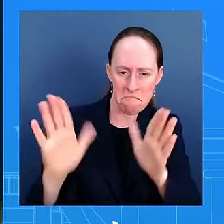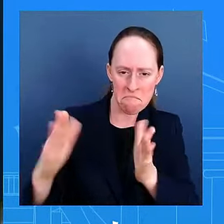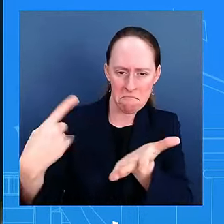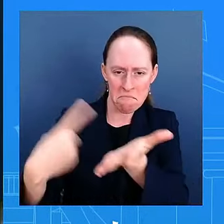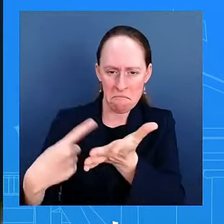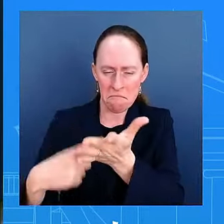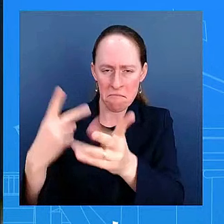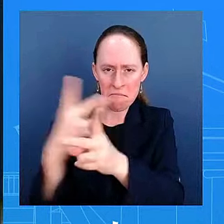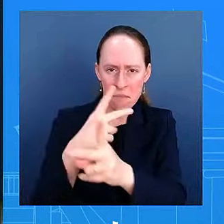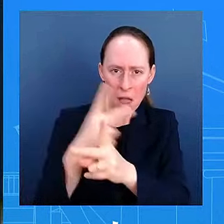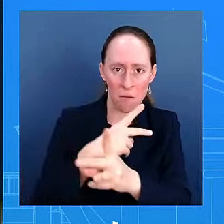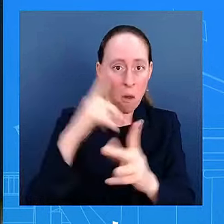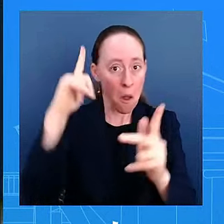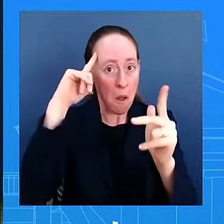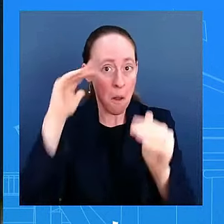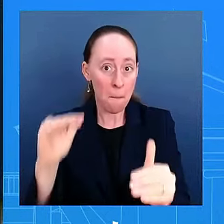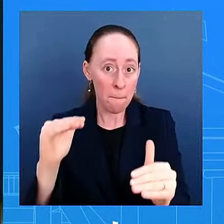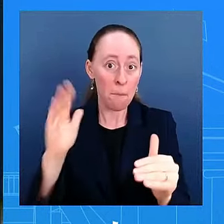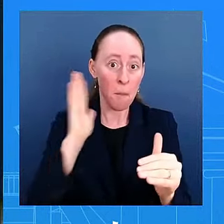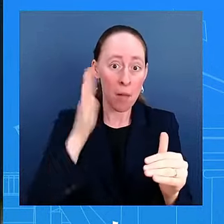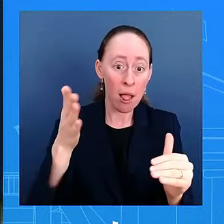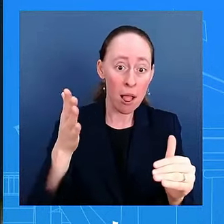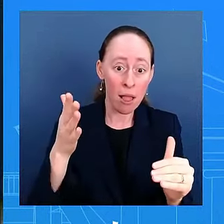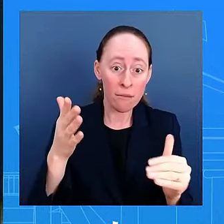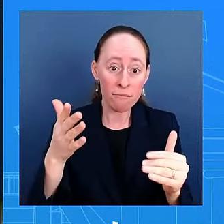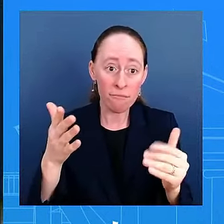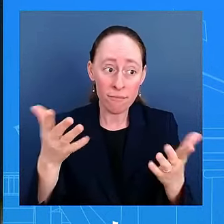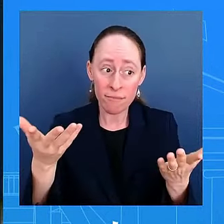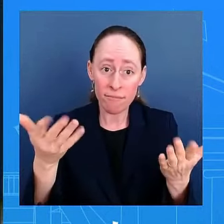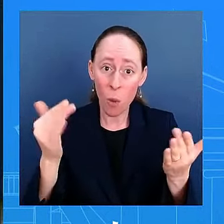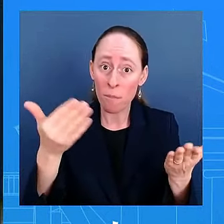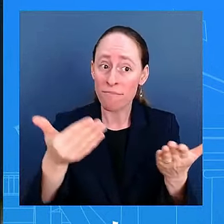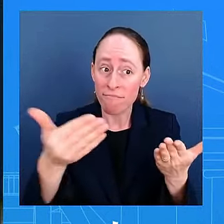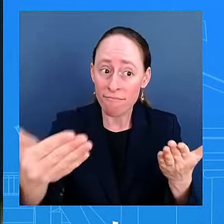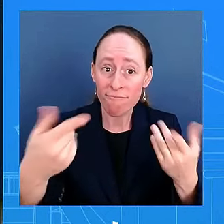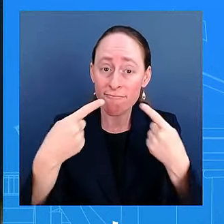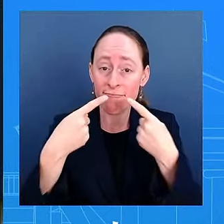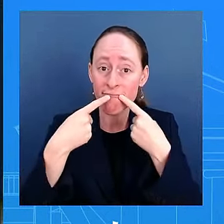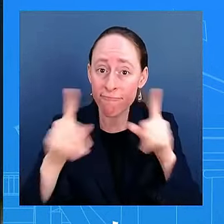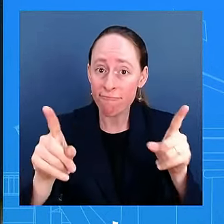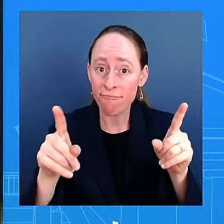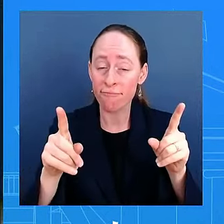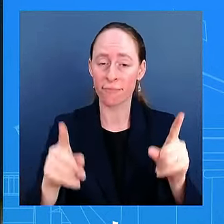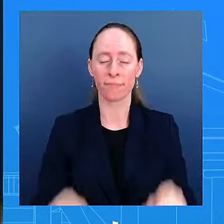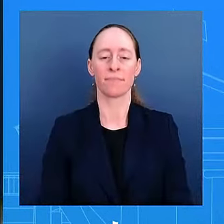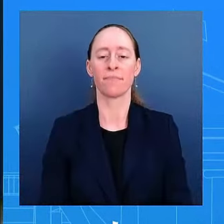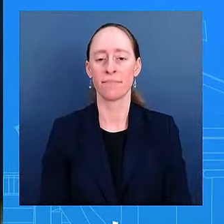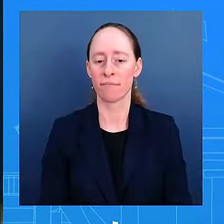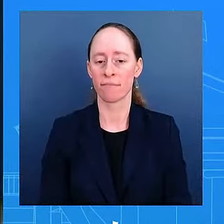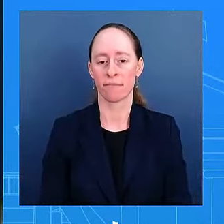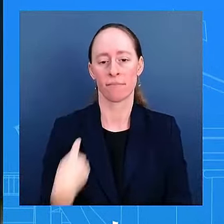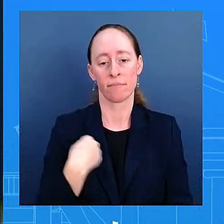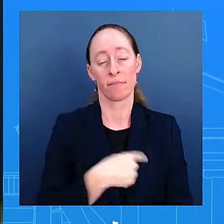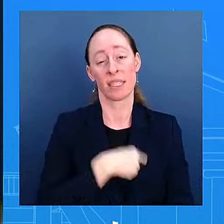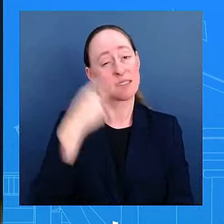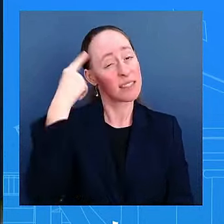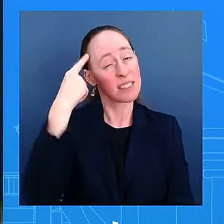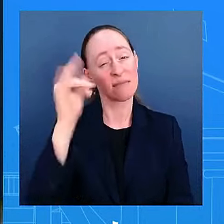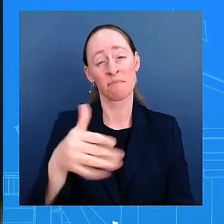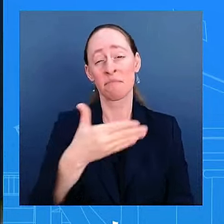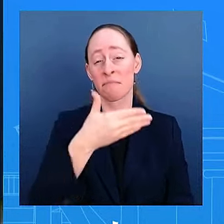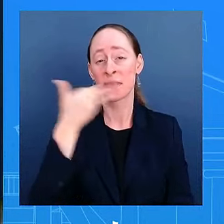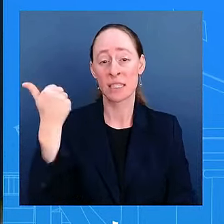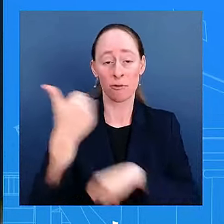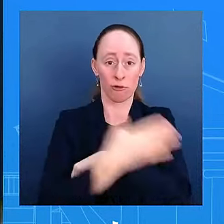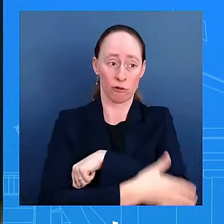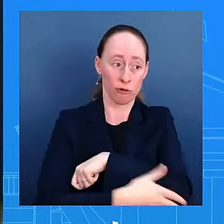We're hoping to be able to achieve that goal. And we believe, ultimately, a diplomatic resolution is the way to move forward here.